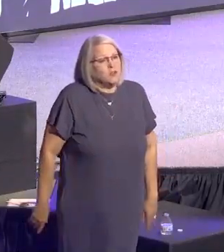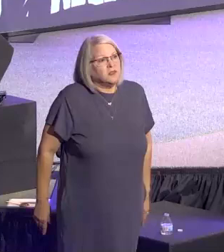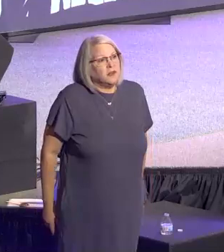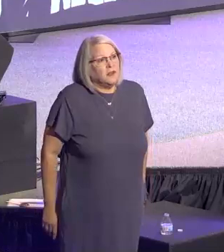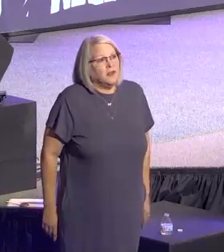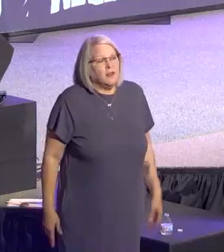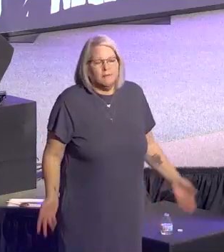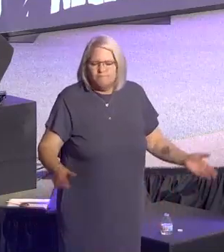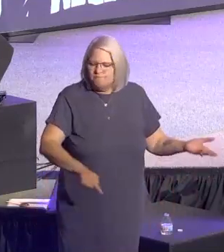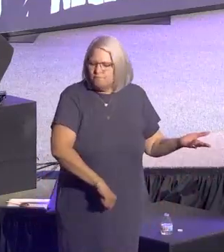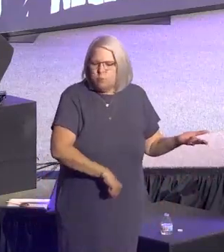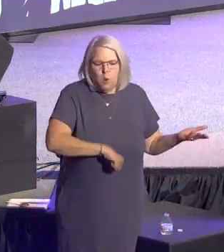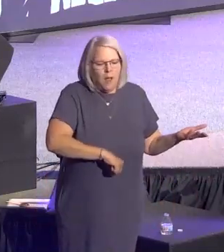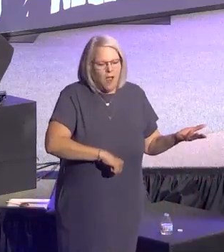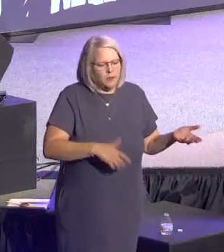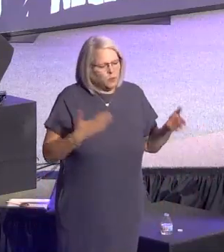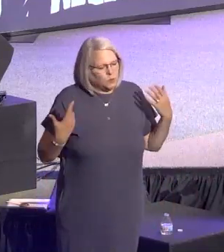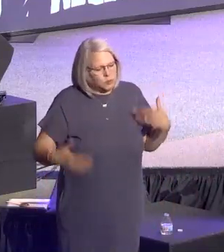ultimately, it's pride.